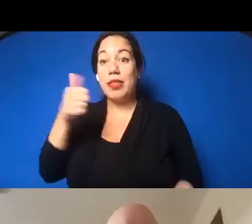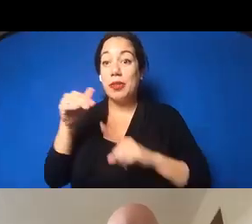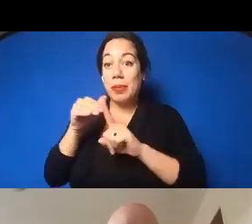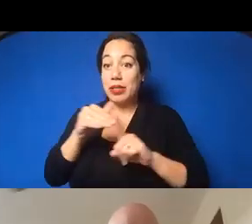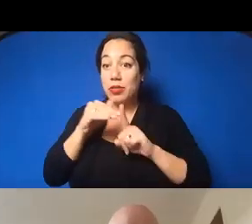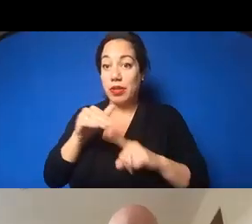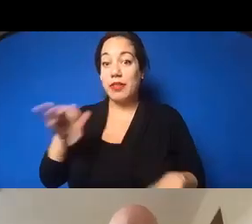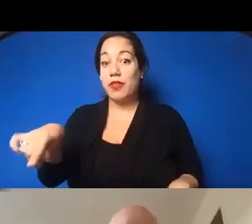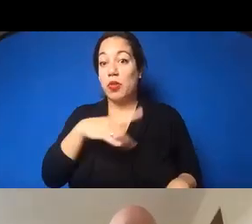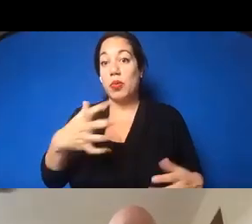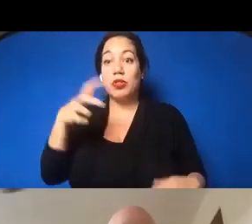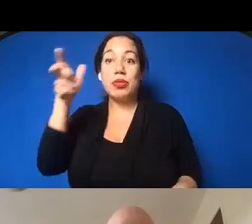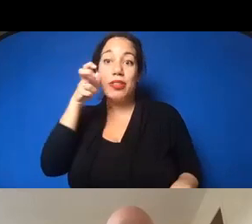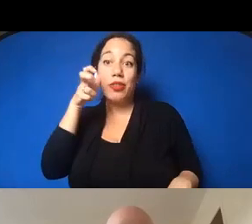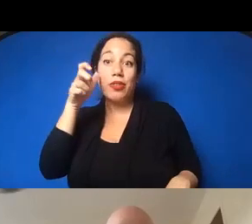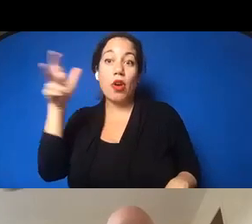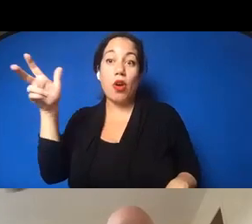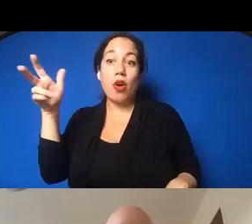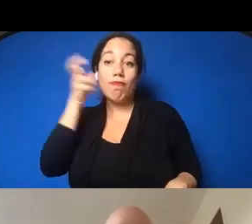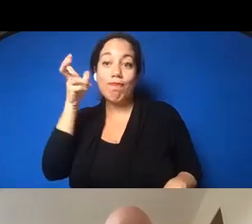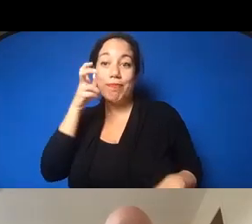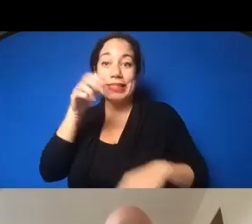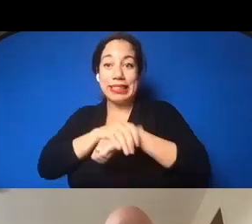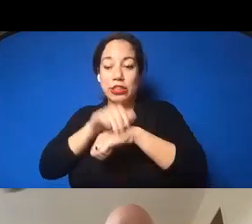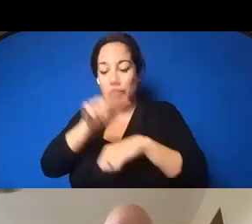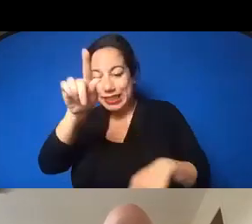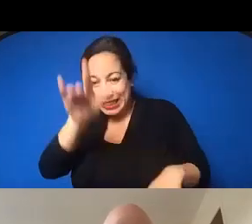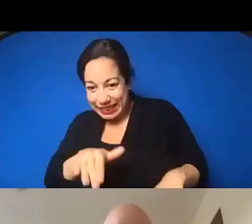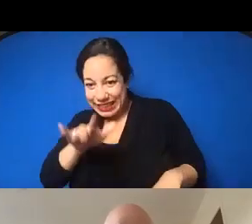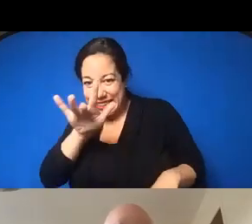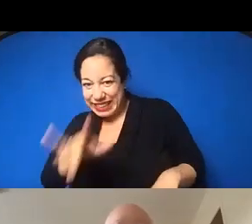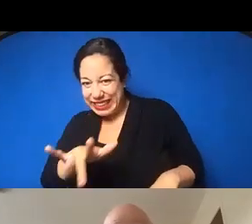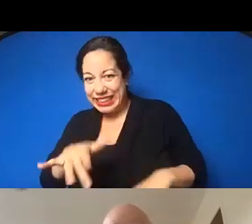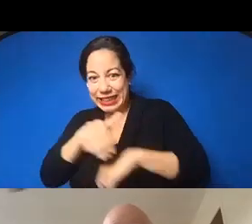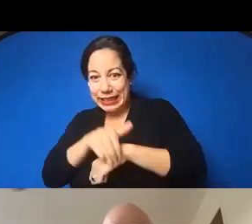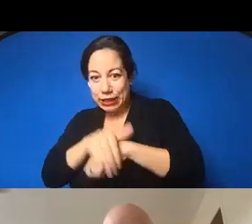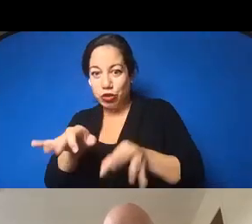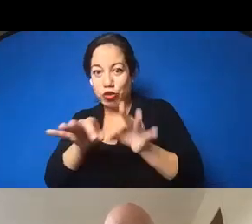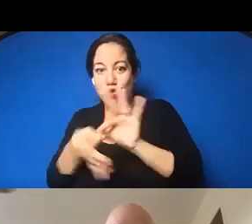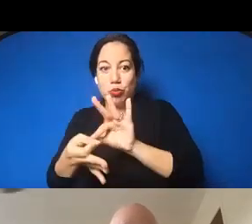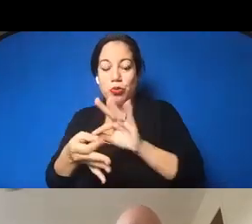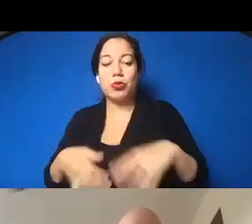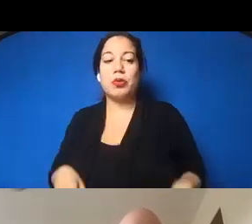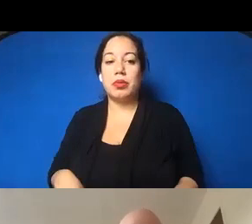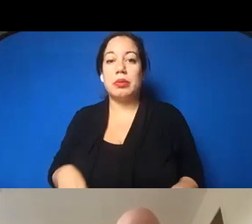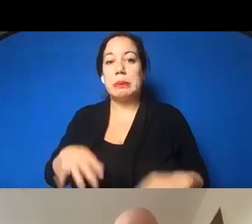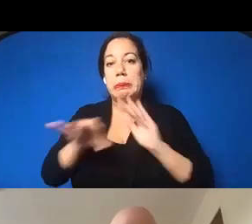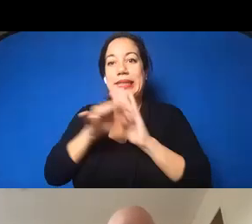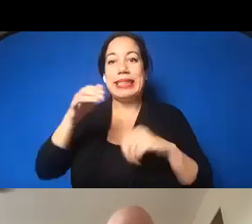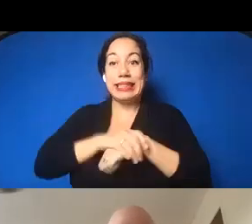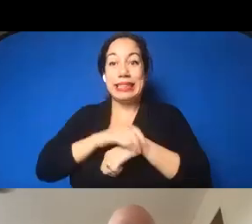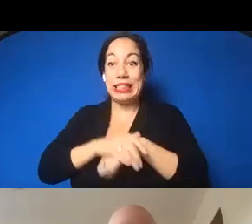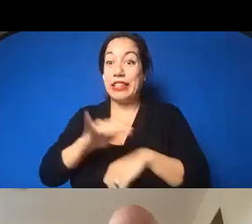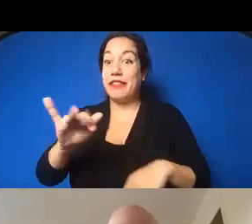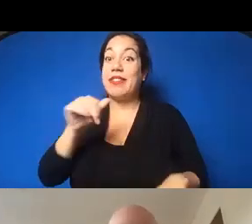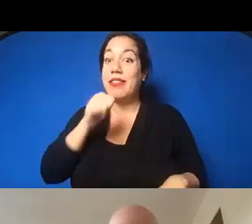if you want to hear the audio in English, click the interpretation button at the bottom of your screen and select English. Otherwise, you'll hear the language that